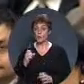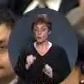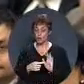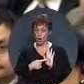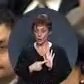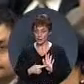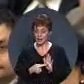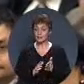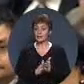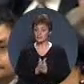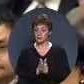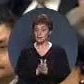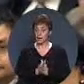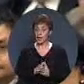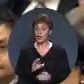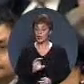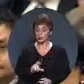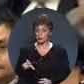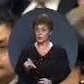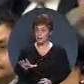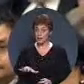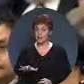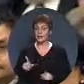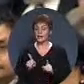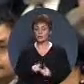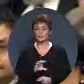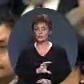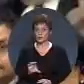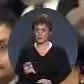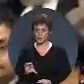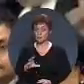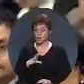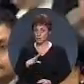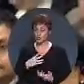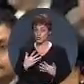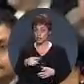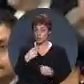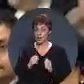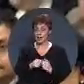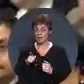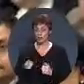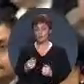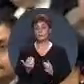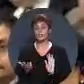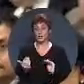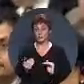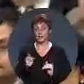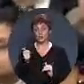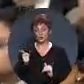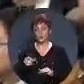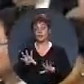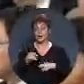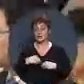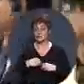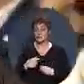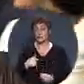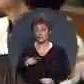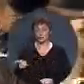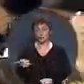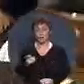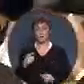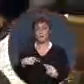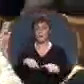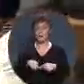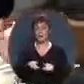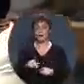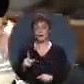represent Quebec interests and Canadian interests. We've had a conversation today, and I hope he will agree to my invitation,